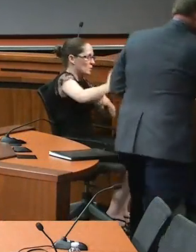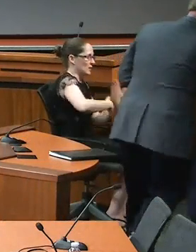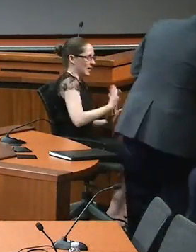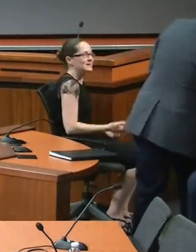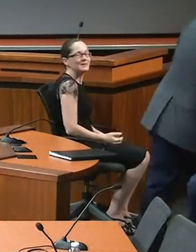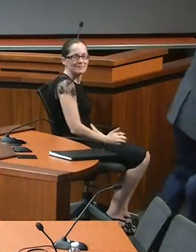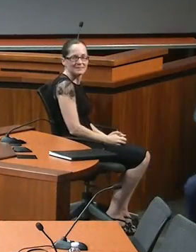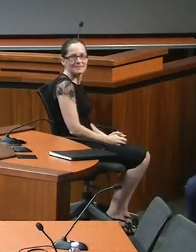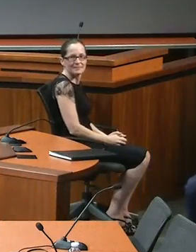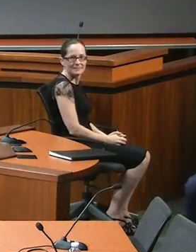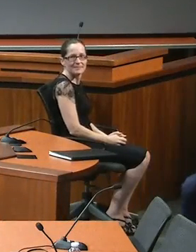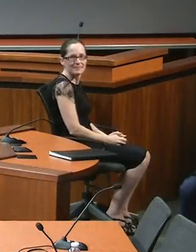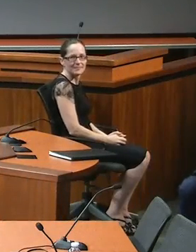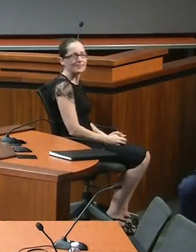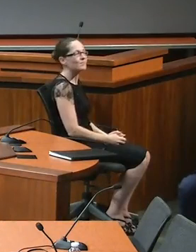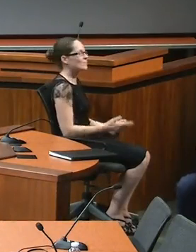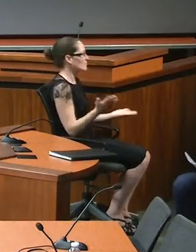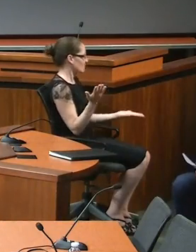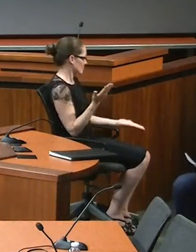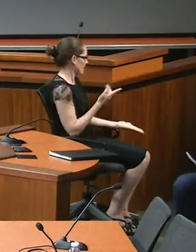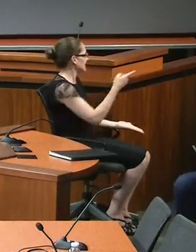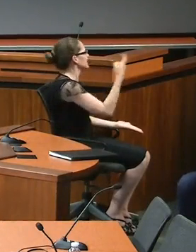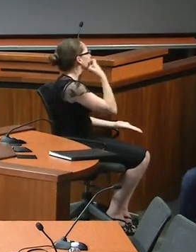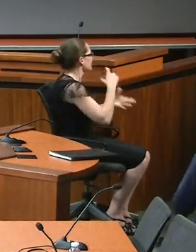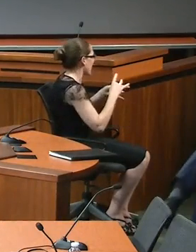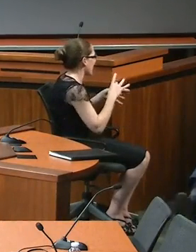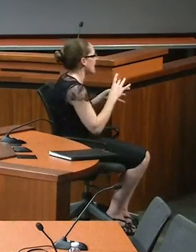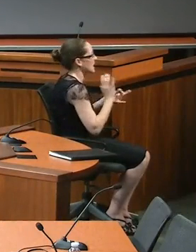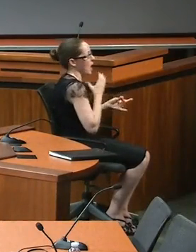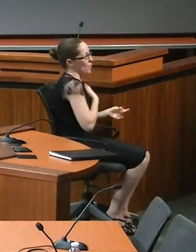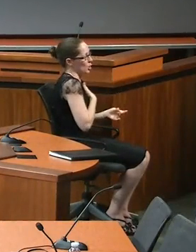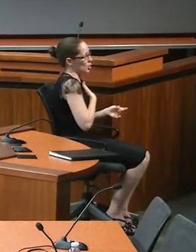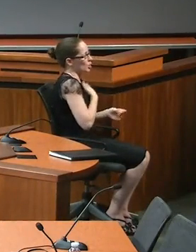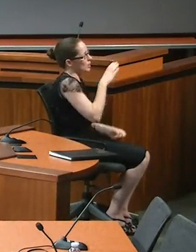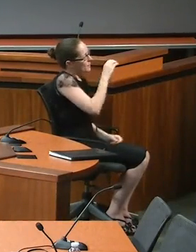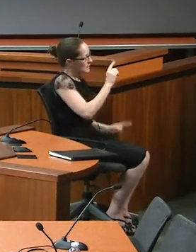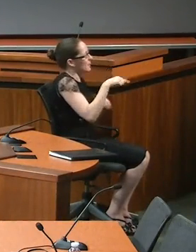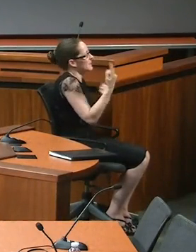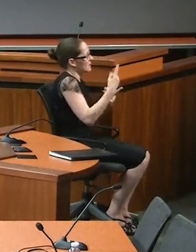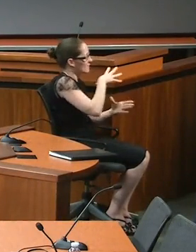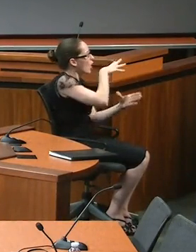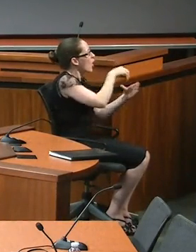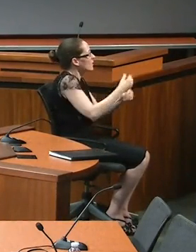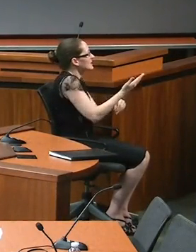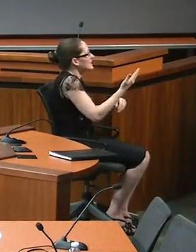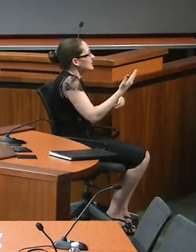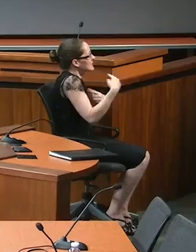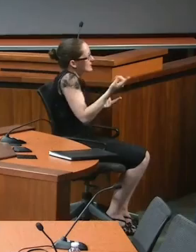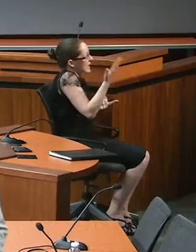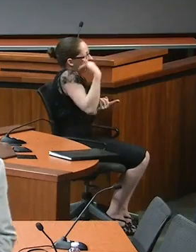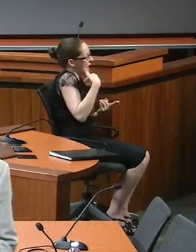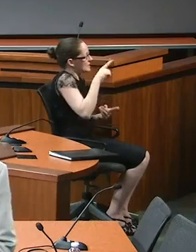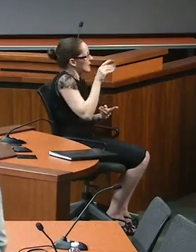As the County Executive said, our firm has been involved in the public engagement process since last Labor Day. It's great